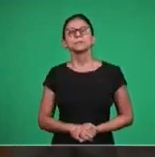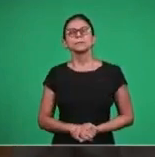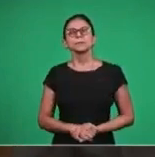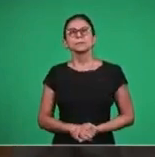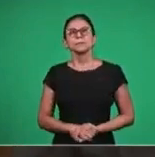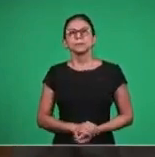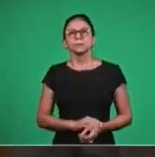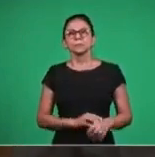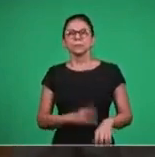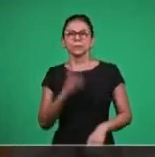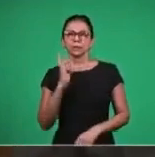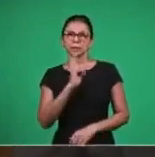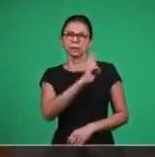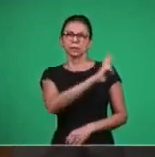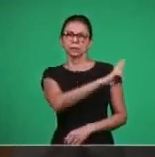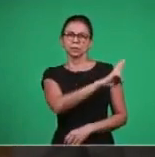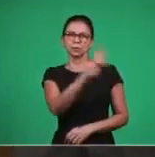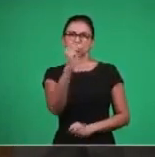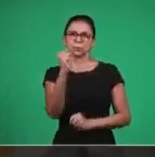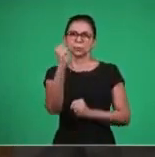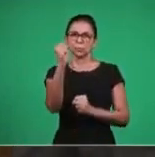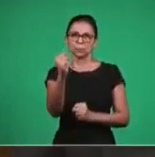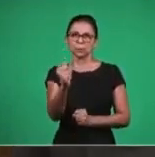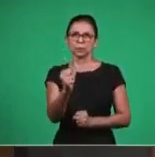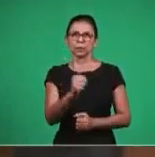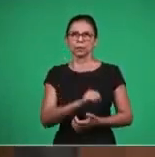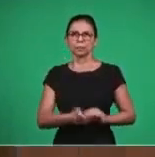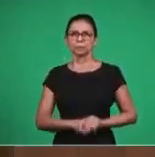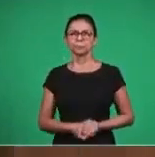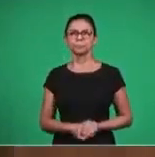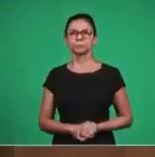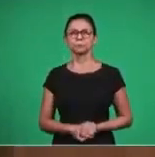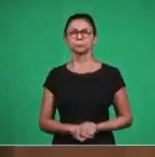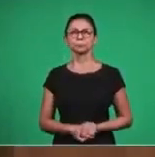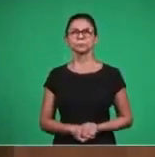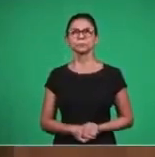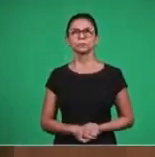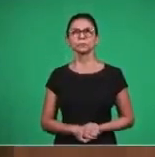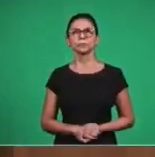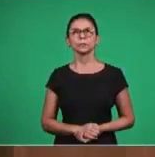we also have the religious power. Let's bring it to a close. Religion is